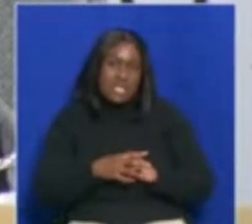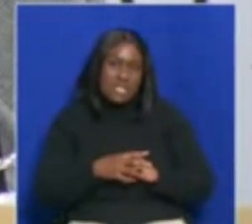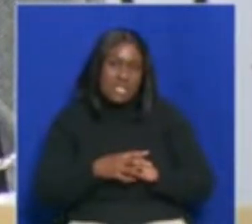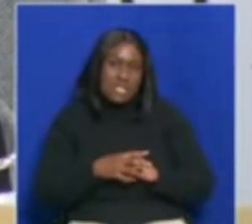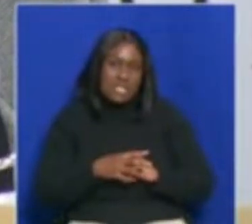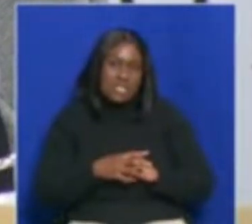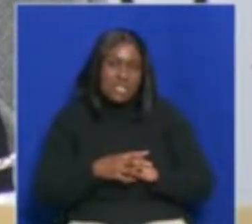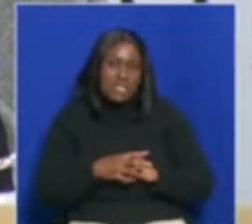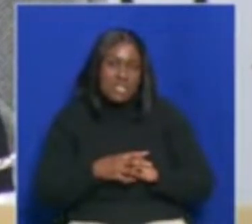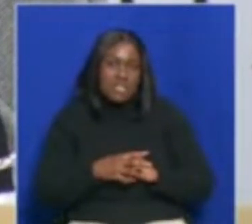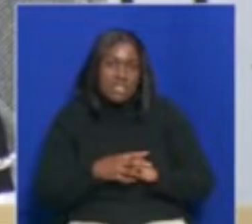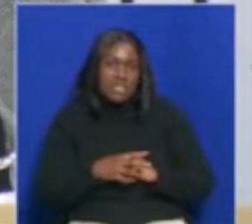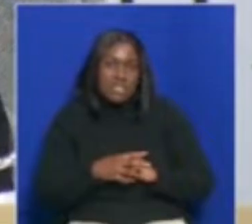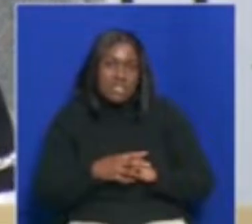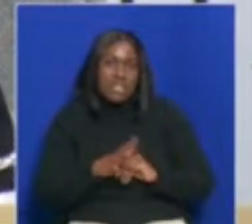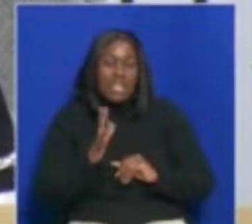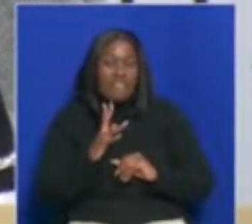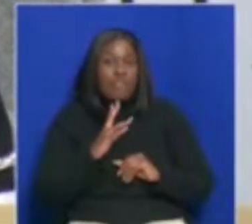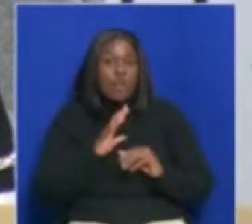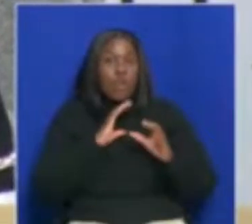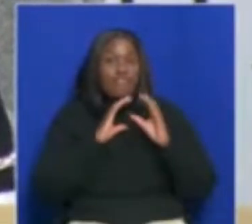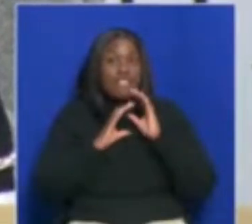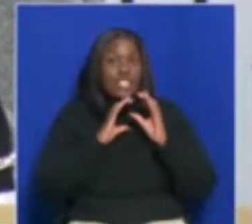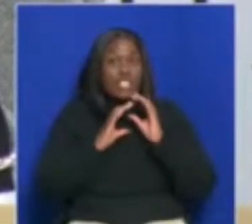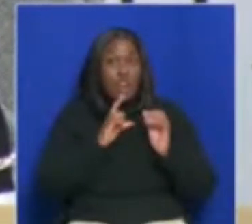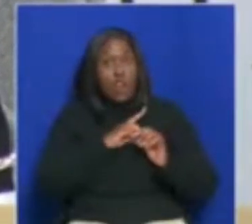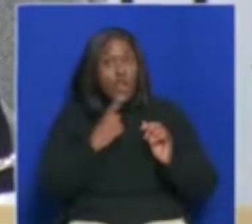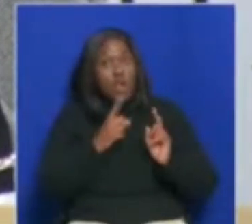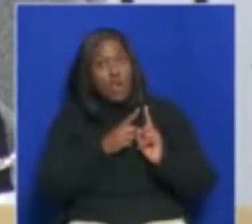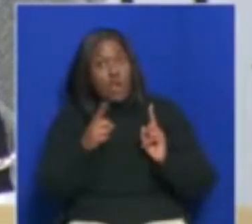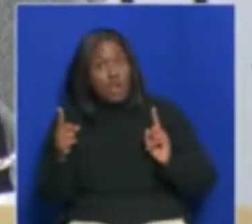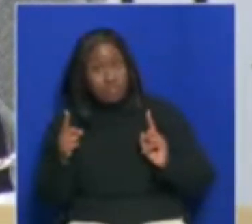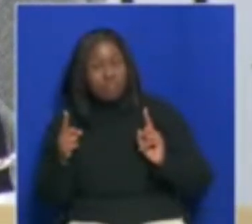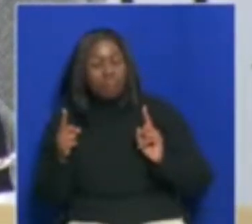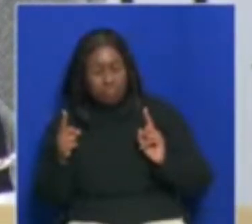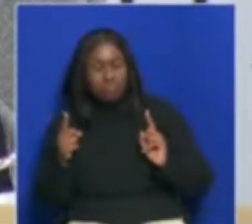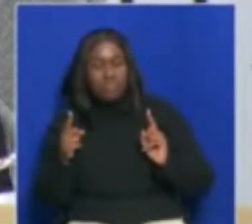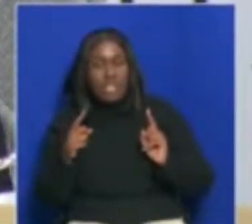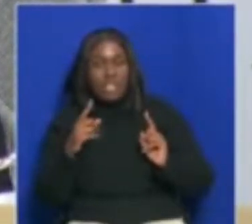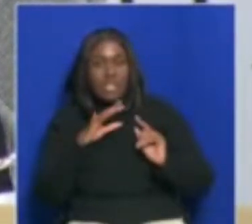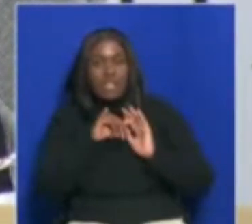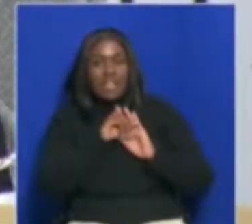longer conversation. But here, it was only like 2 lines.